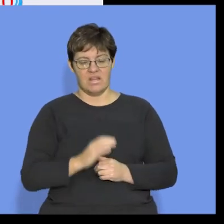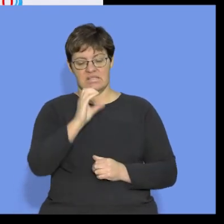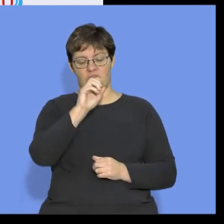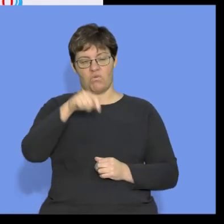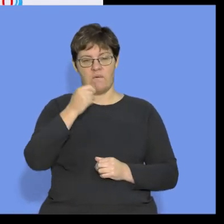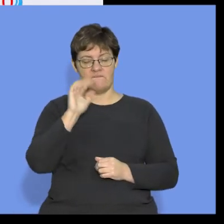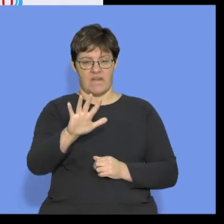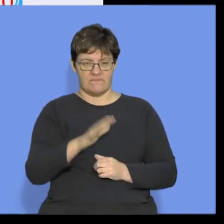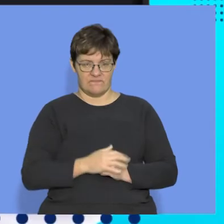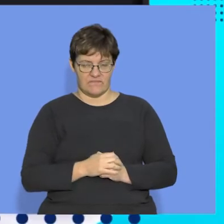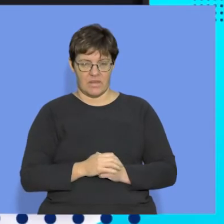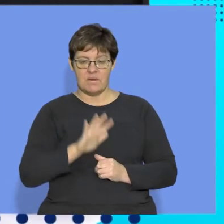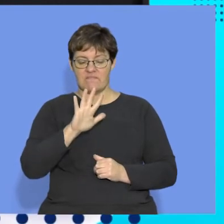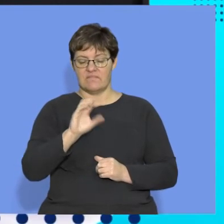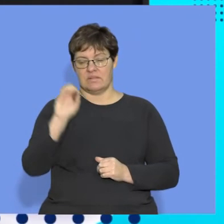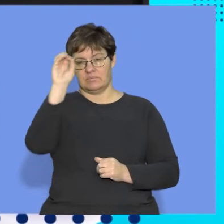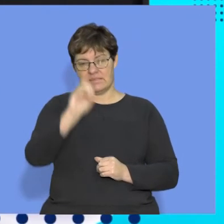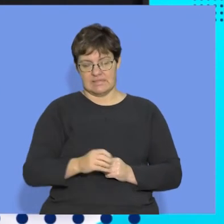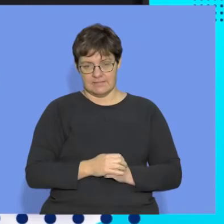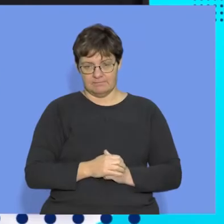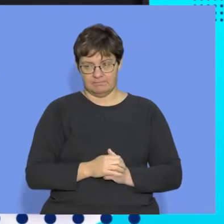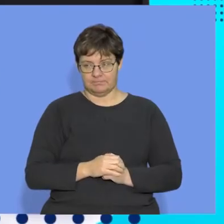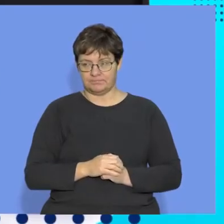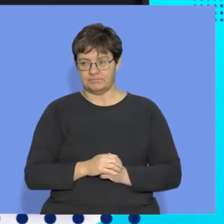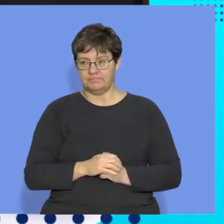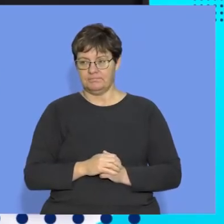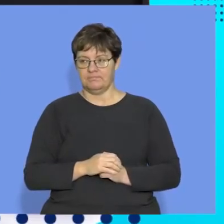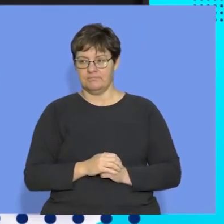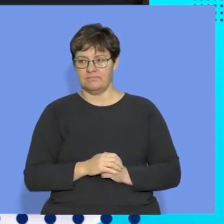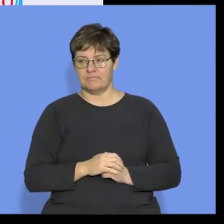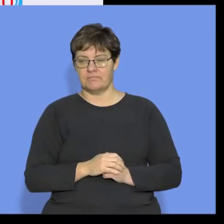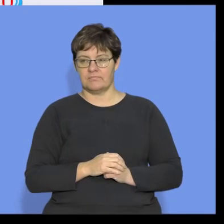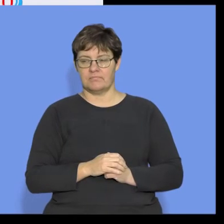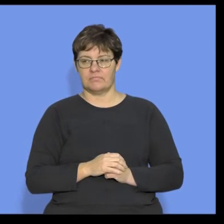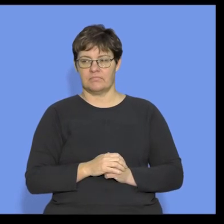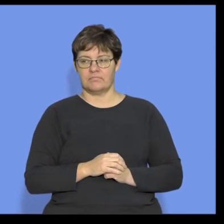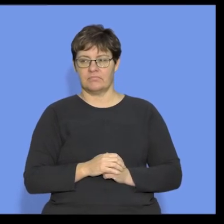is 0.5, 50% altogether.